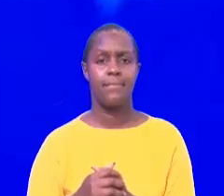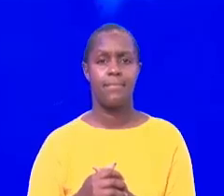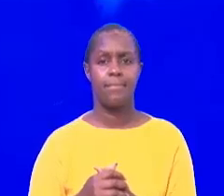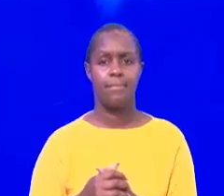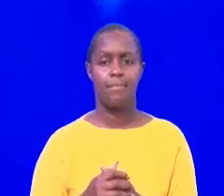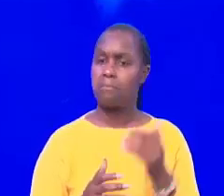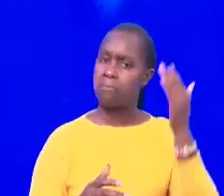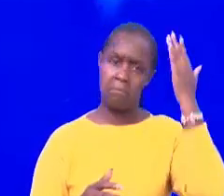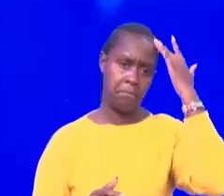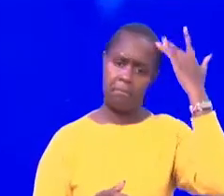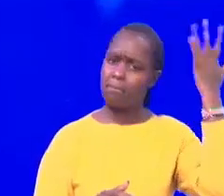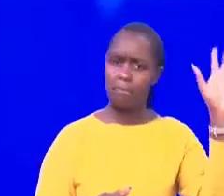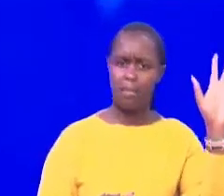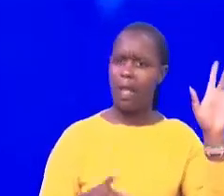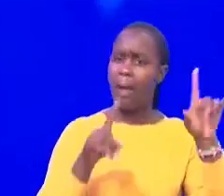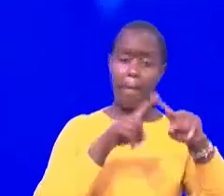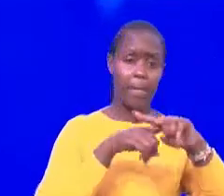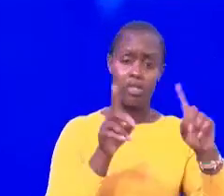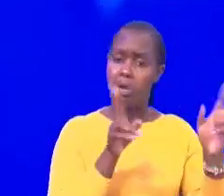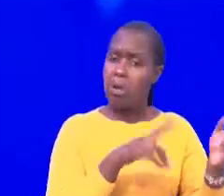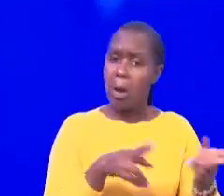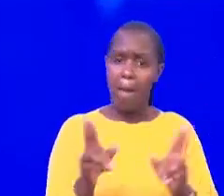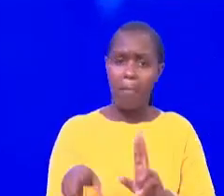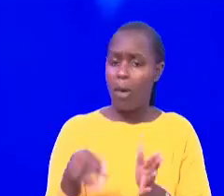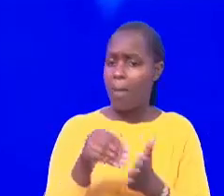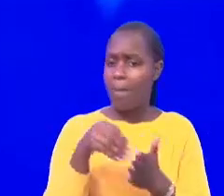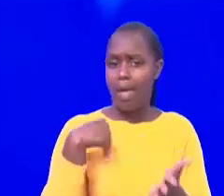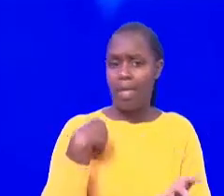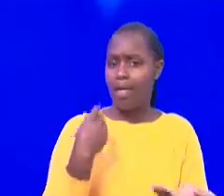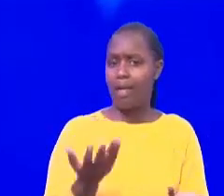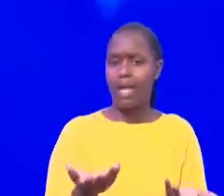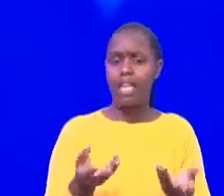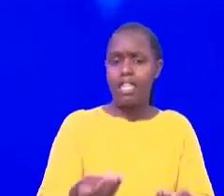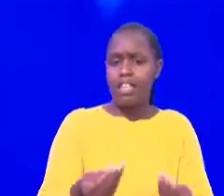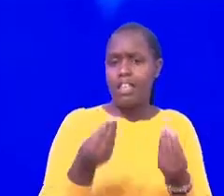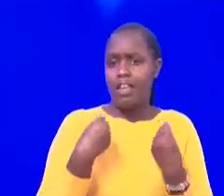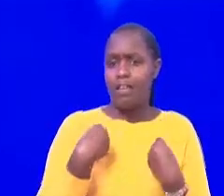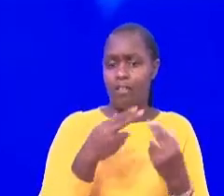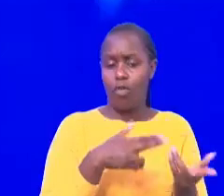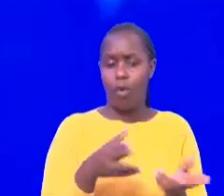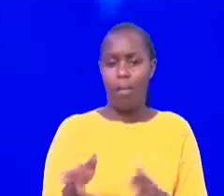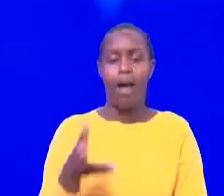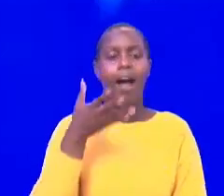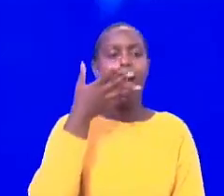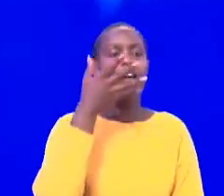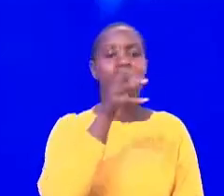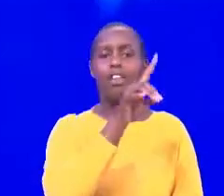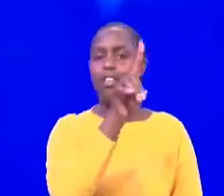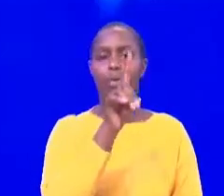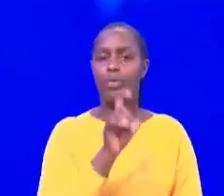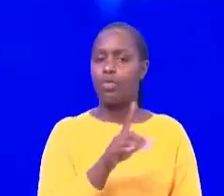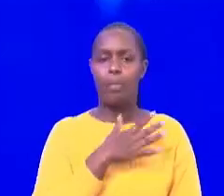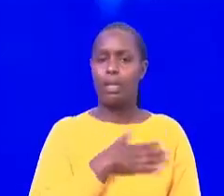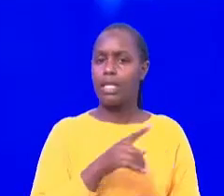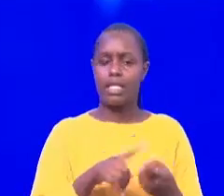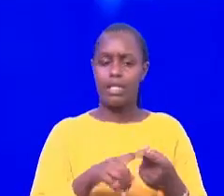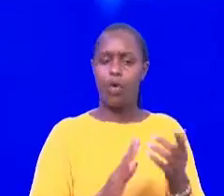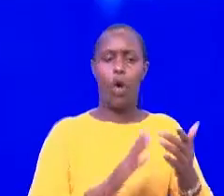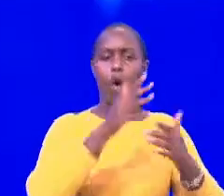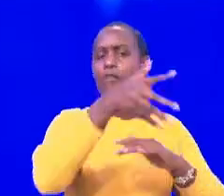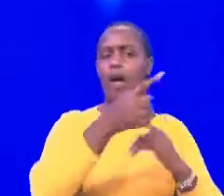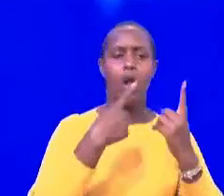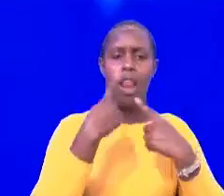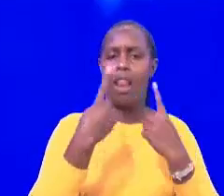I don't know, but that was the usual rate that we used to get in just answer my question. Just answer my question. Don't overshoot. You do not